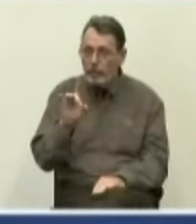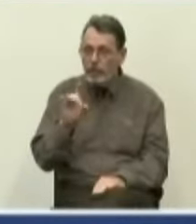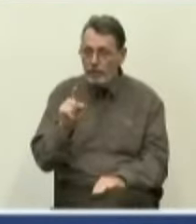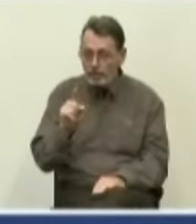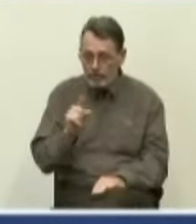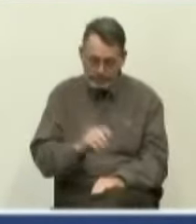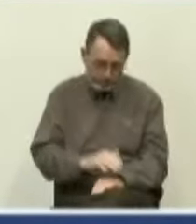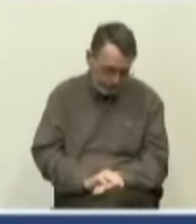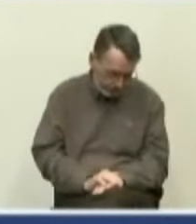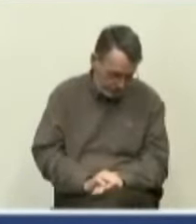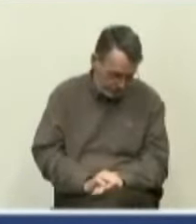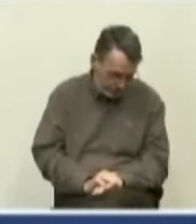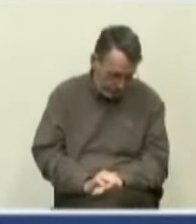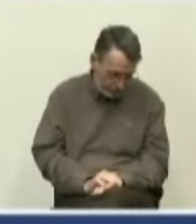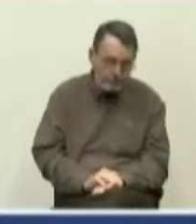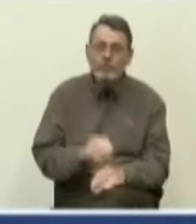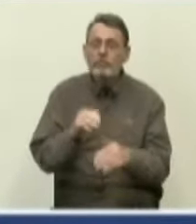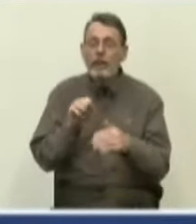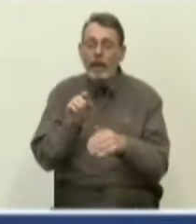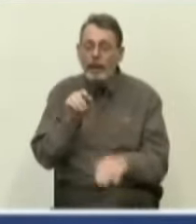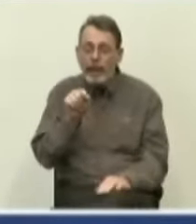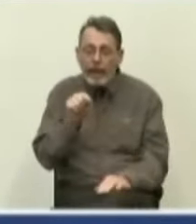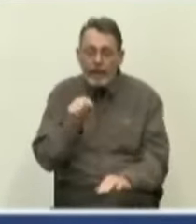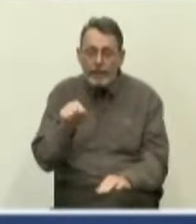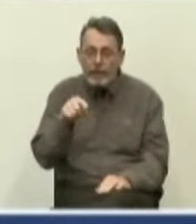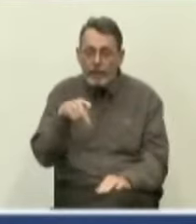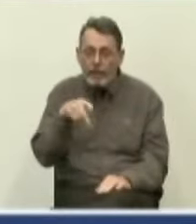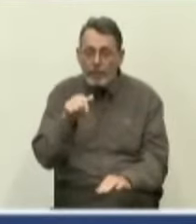848-4423-3181. Enter passcode